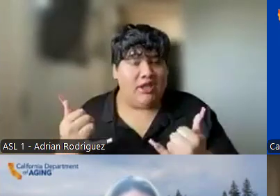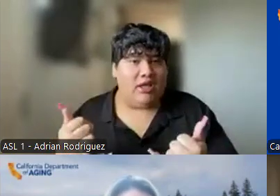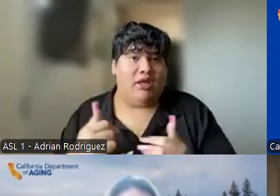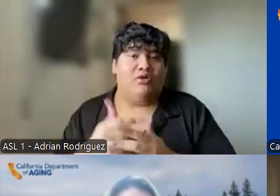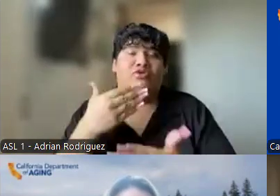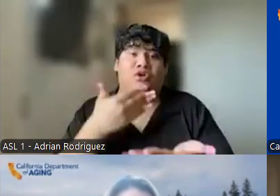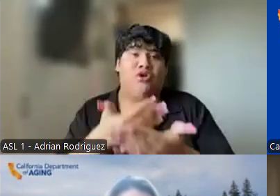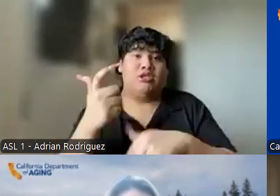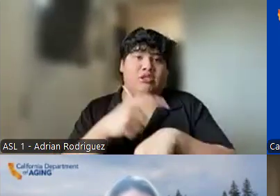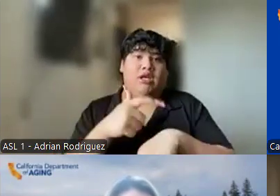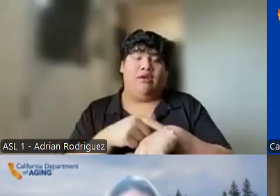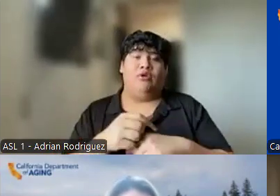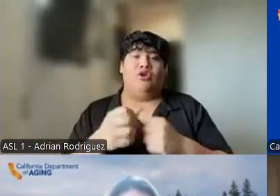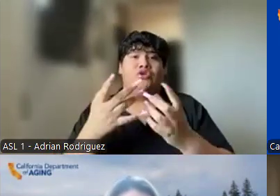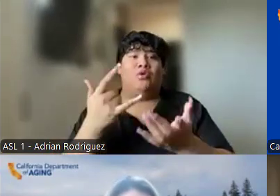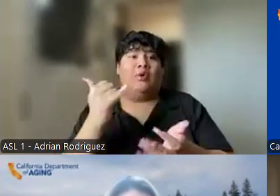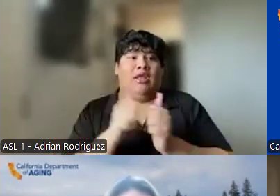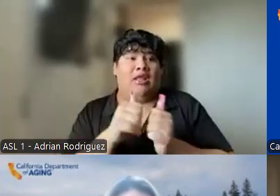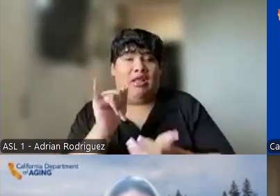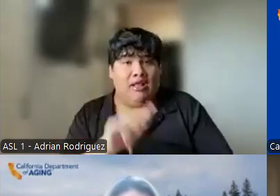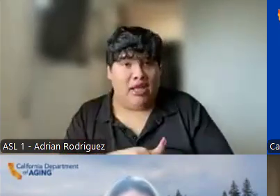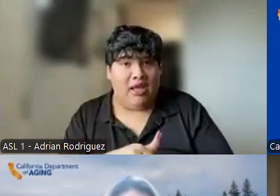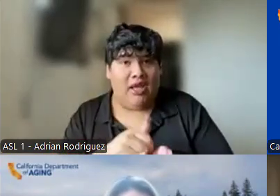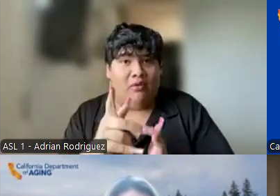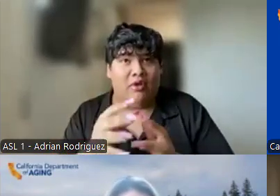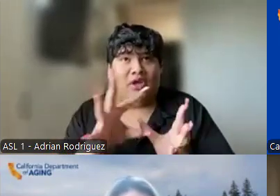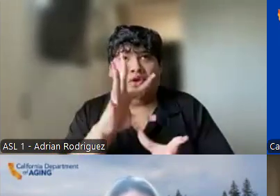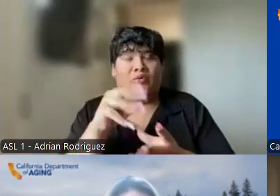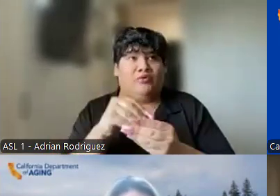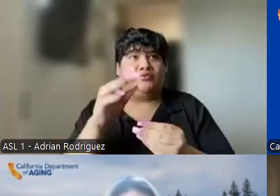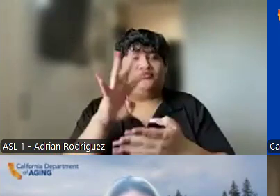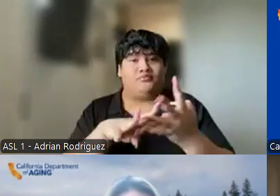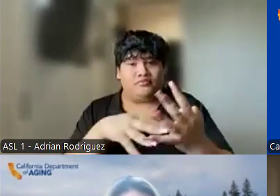good time. So with that, we've concluded our scheduled